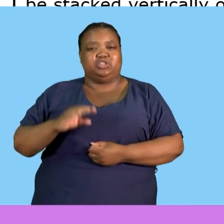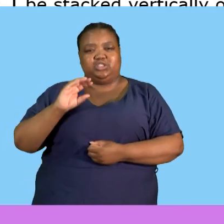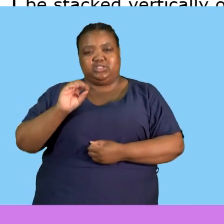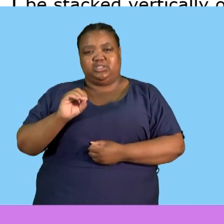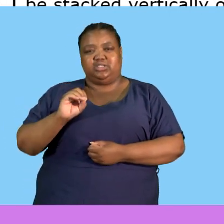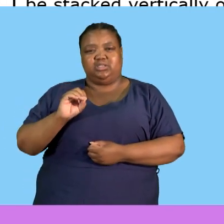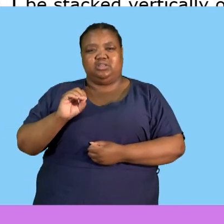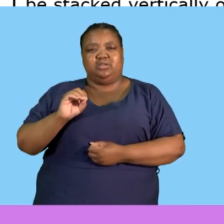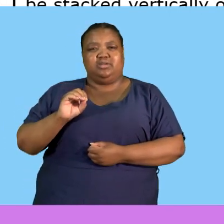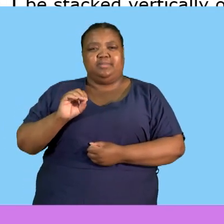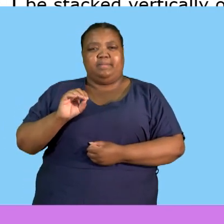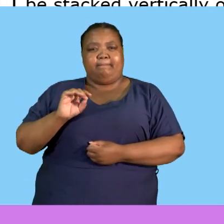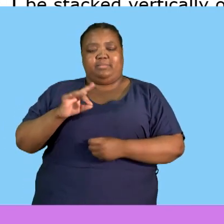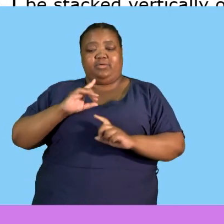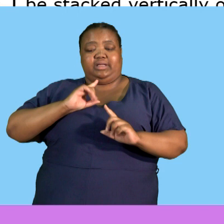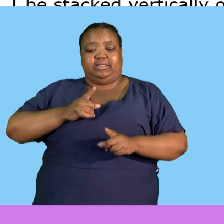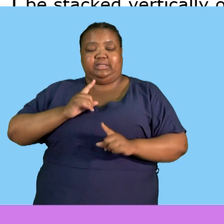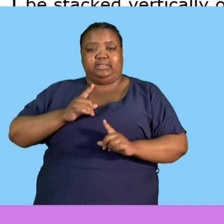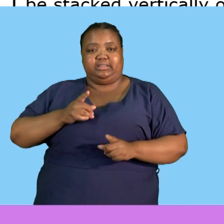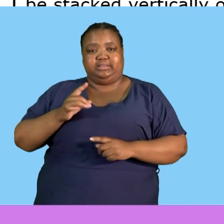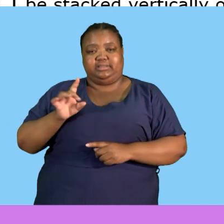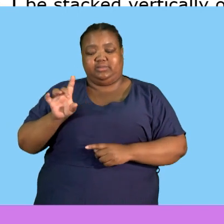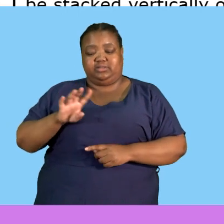by 0.444 equals.